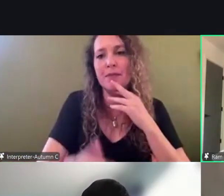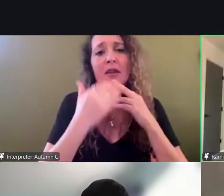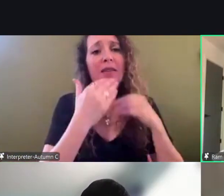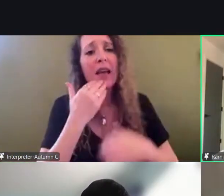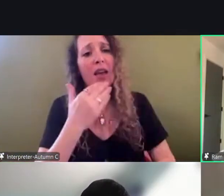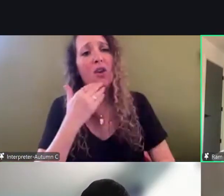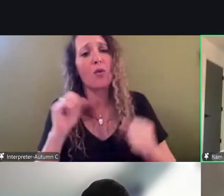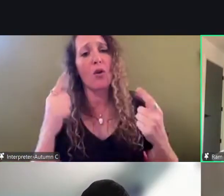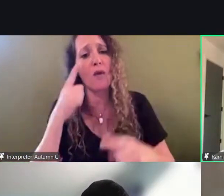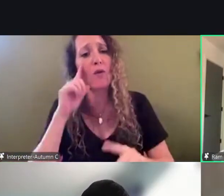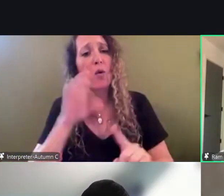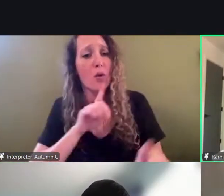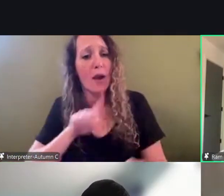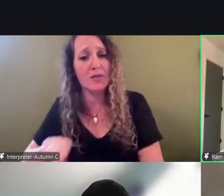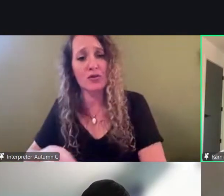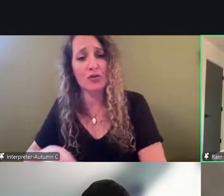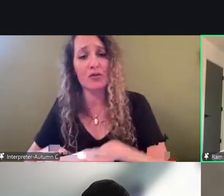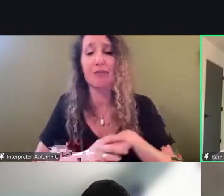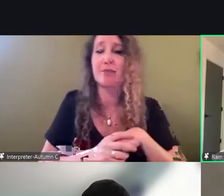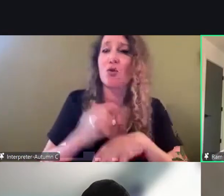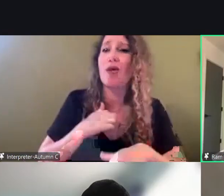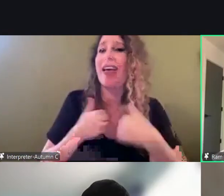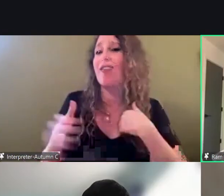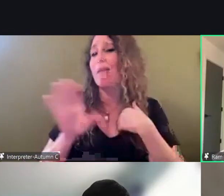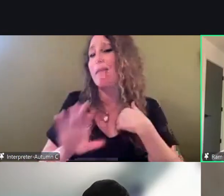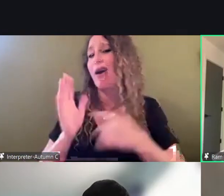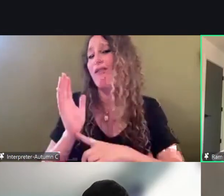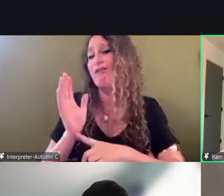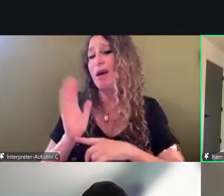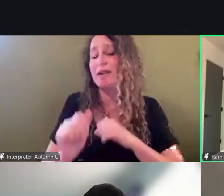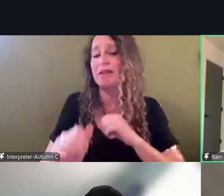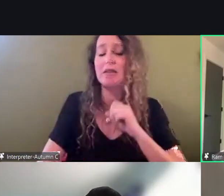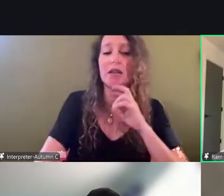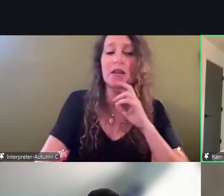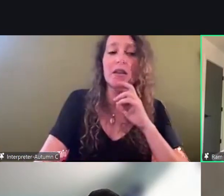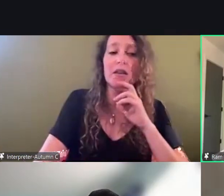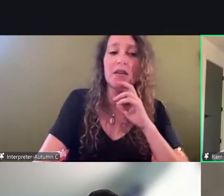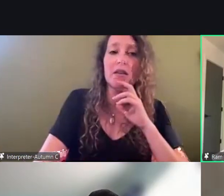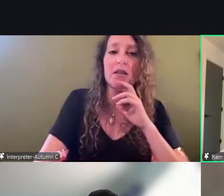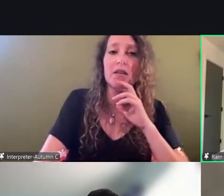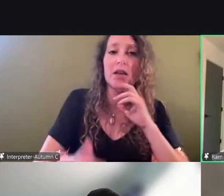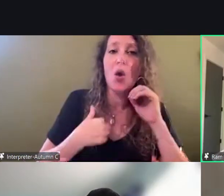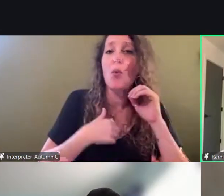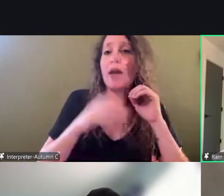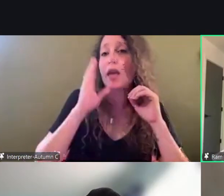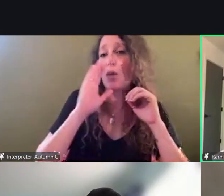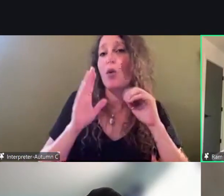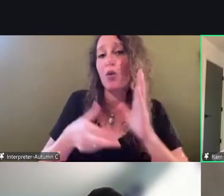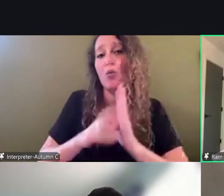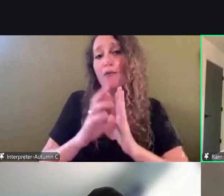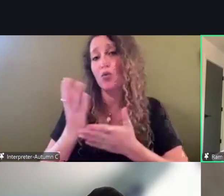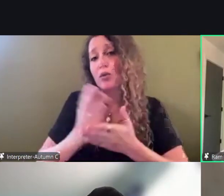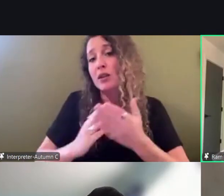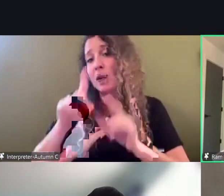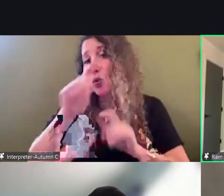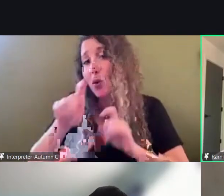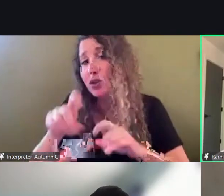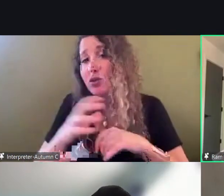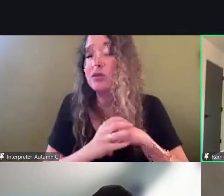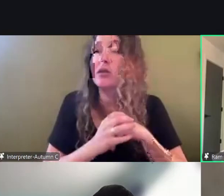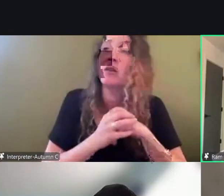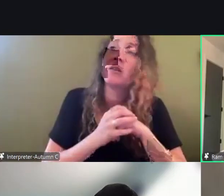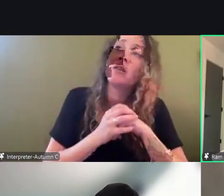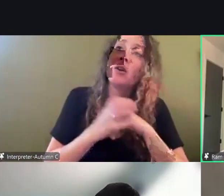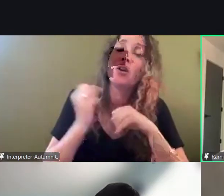your answers. We've got about 5 minutes, and we'll go through some of these questions. So